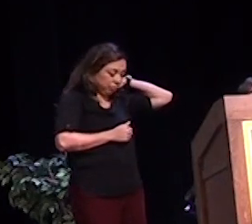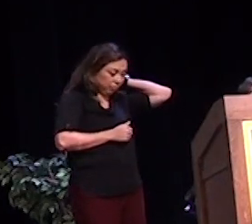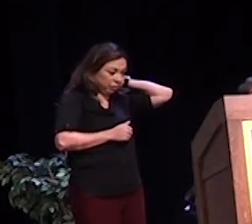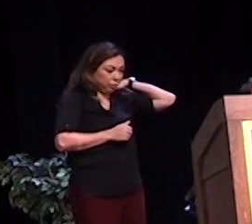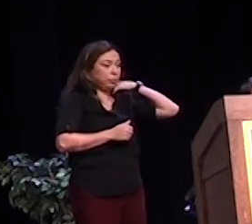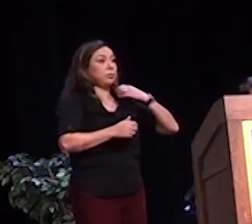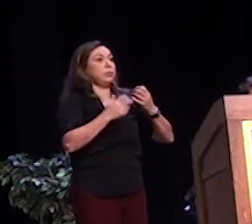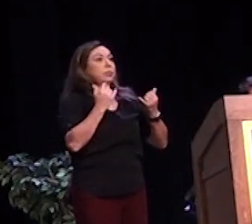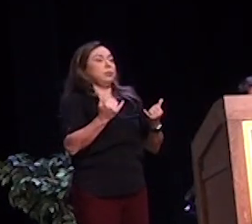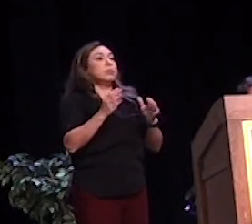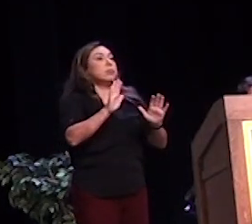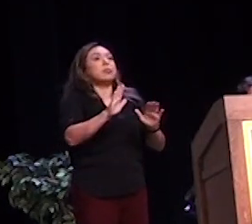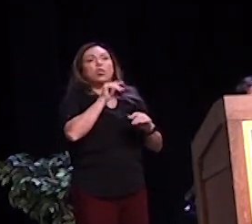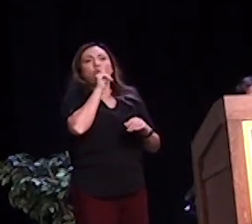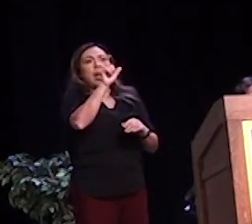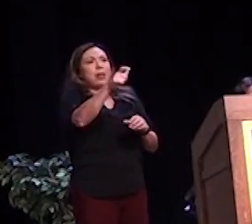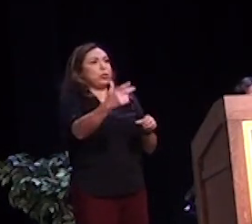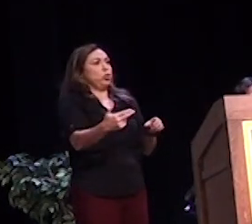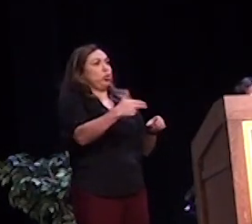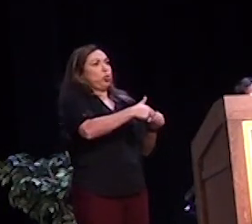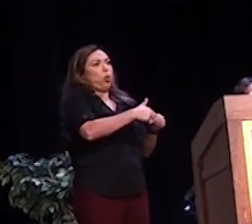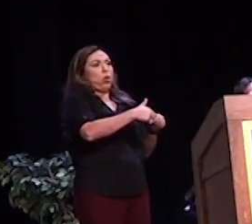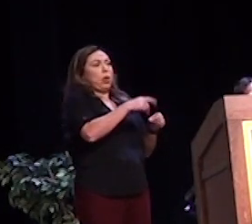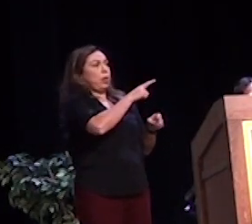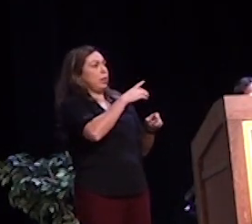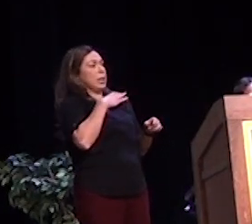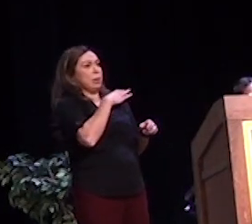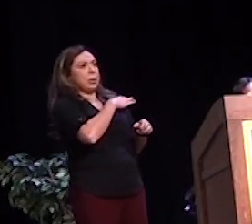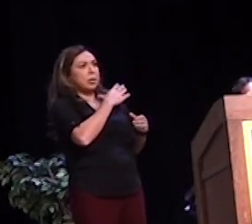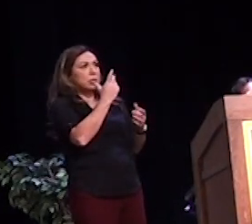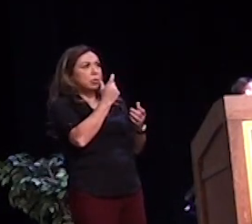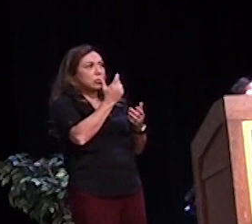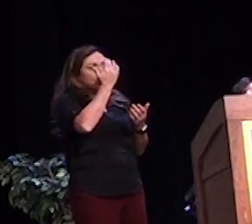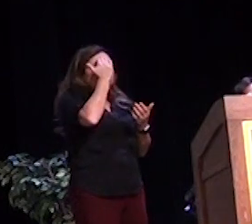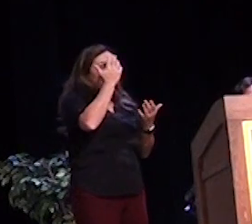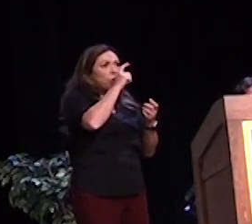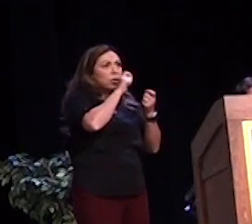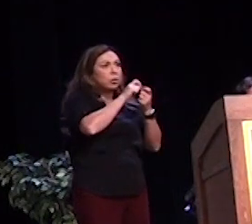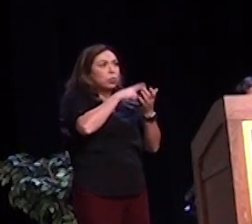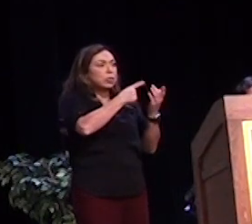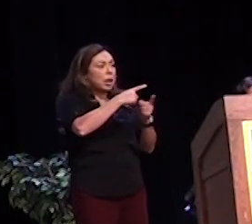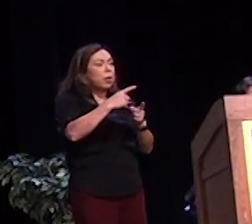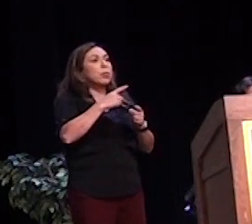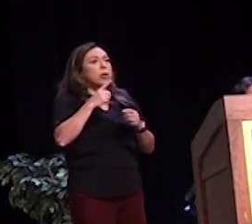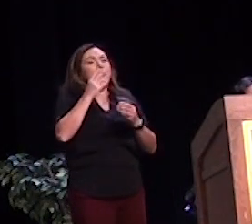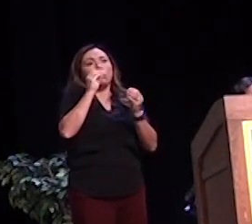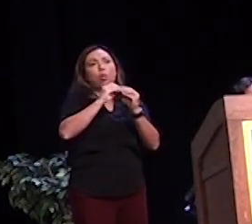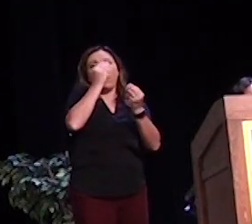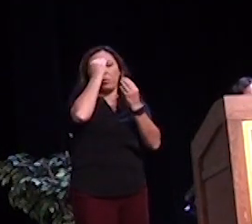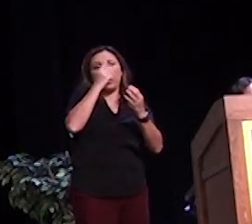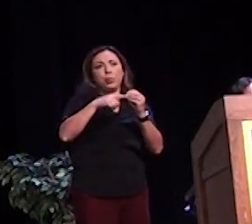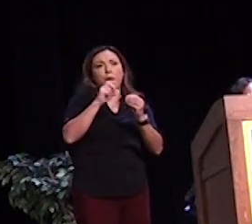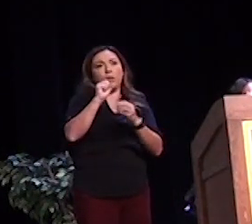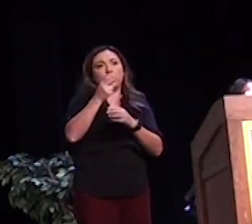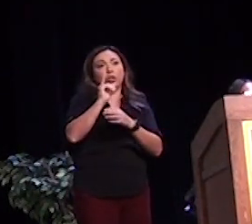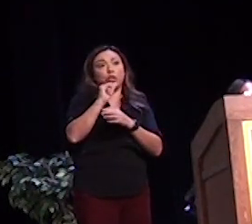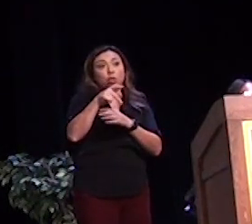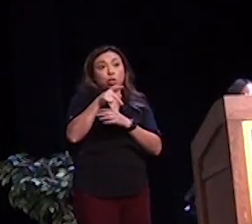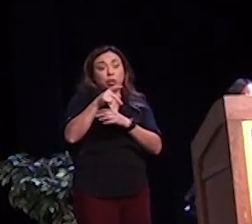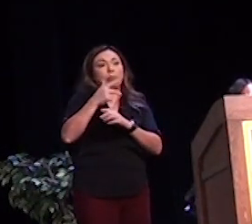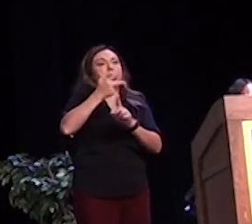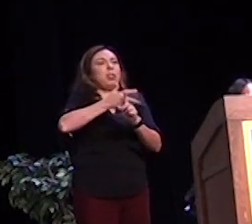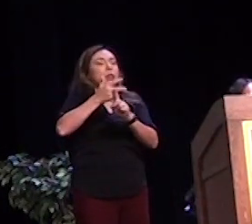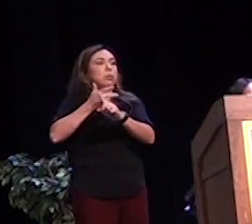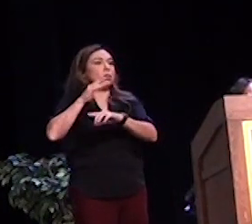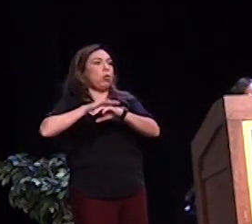Now, you don't have to join a subcommittee to know what's happening. There's information about the SHIP and all of our work updated quarterly at our